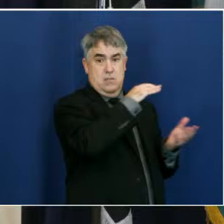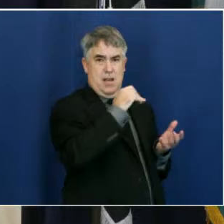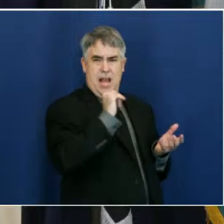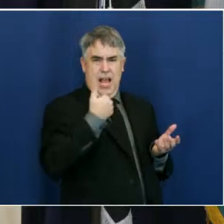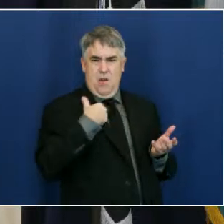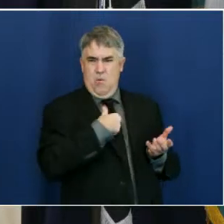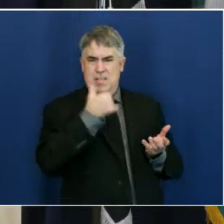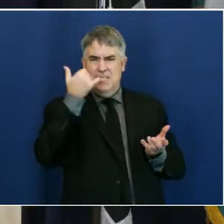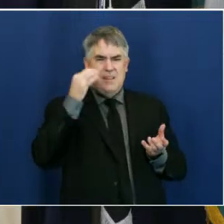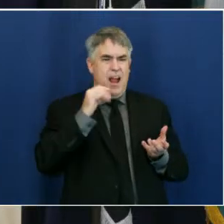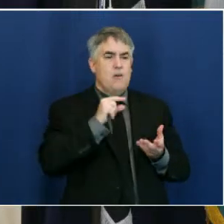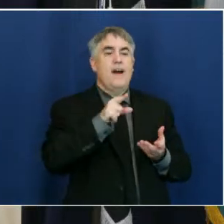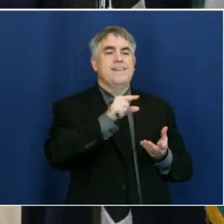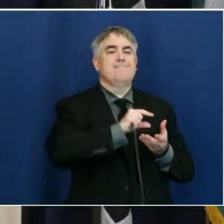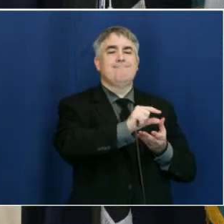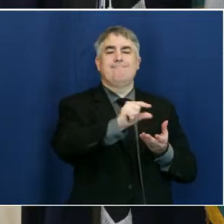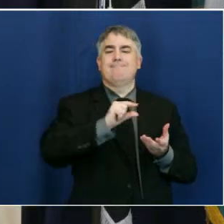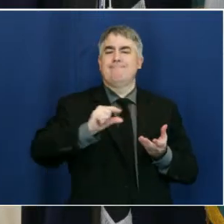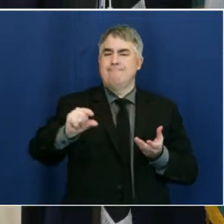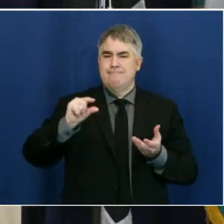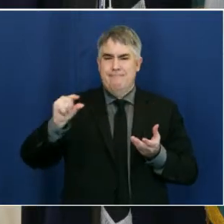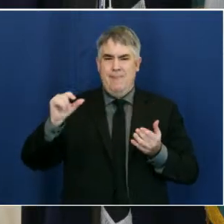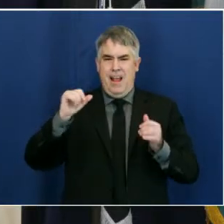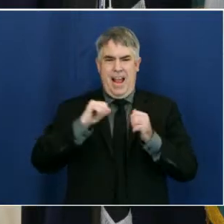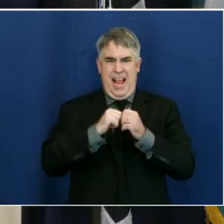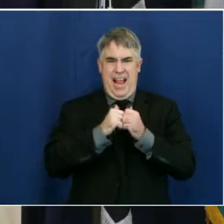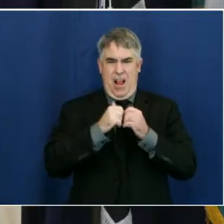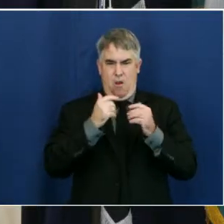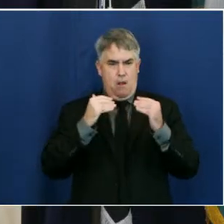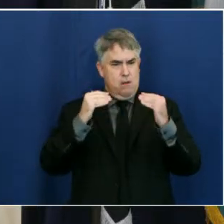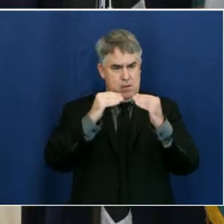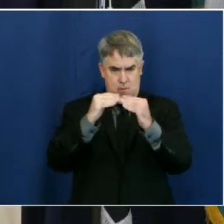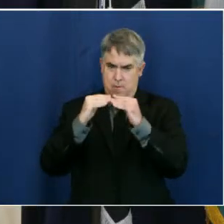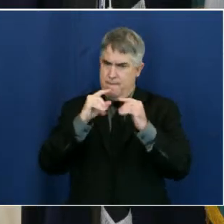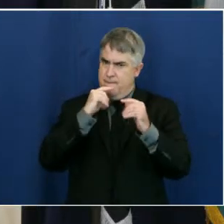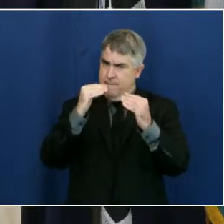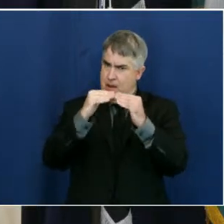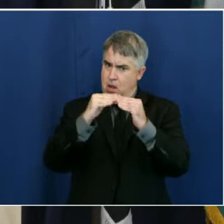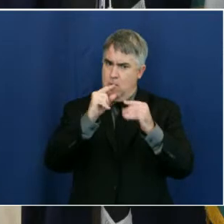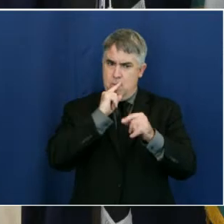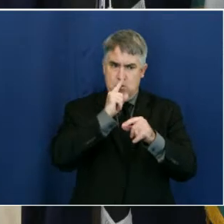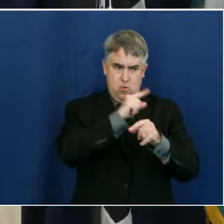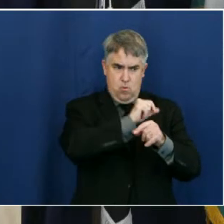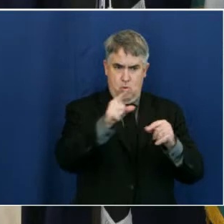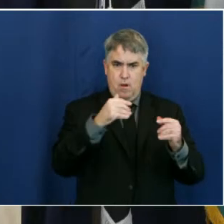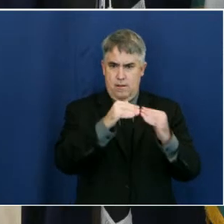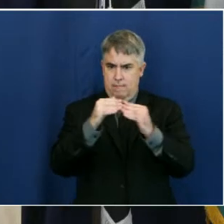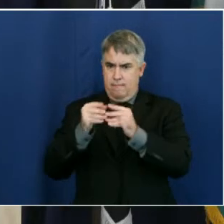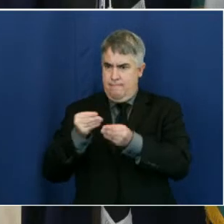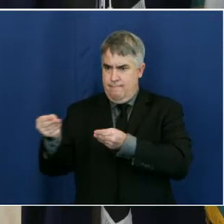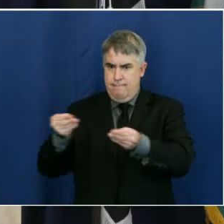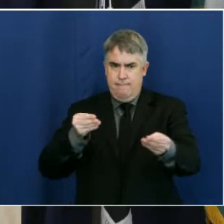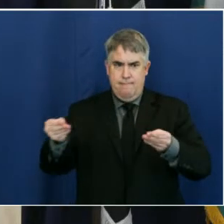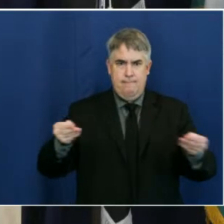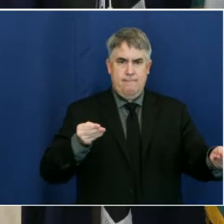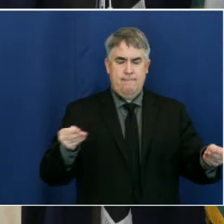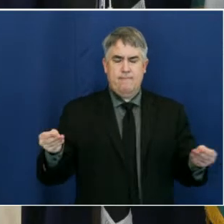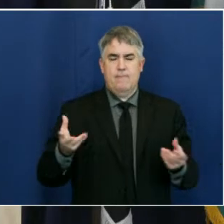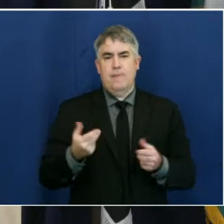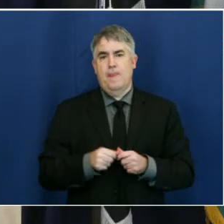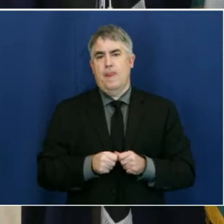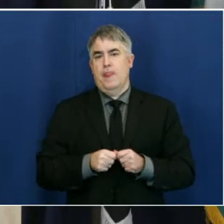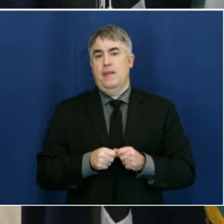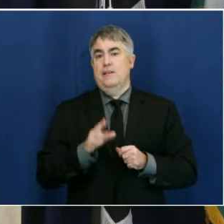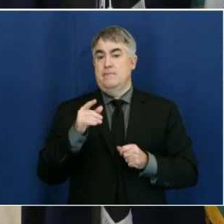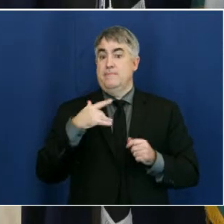an equity lens, which is a motion that we just passed this last time around. We chose today, I was very excited to,